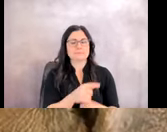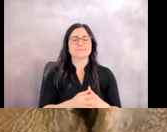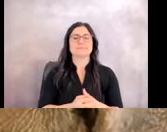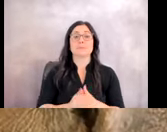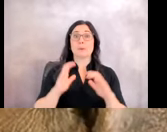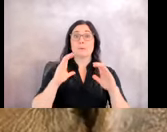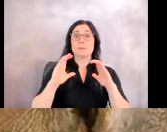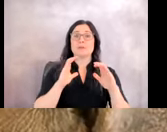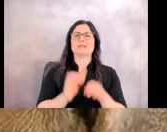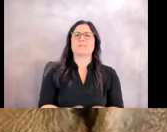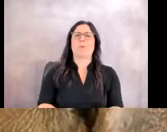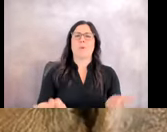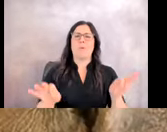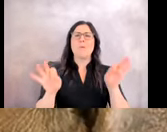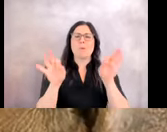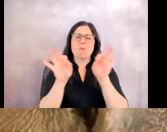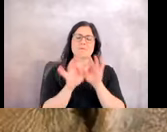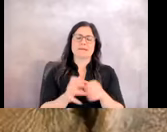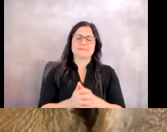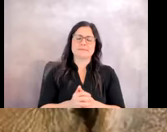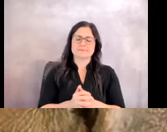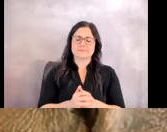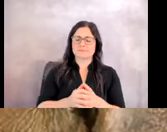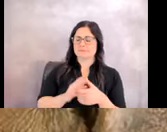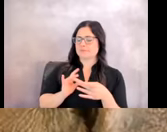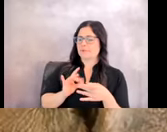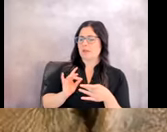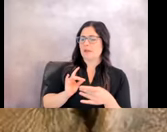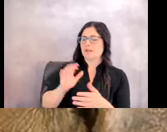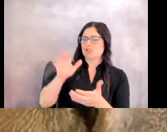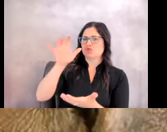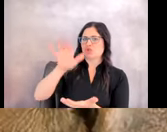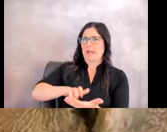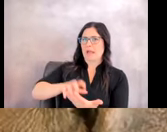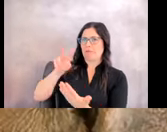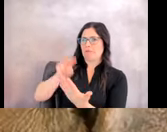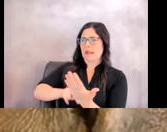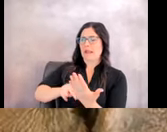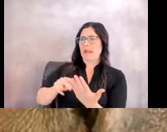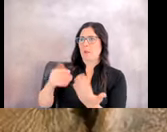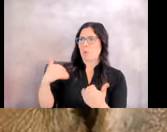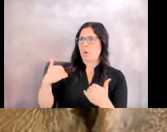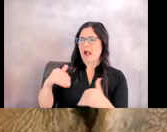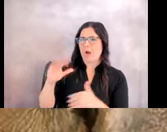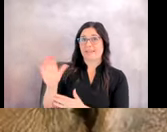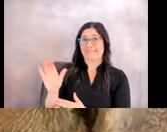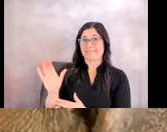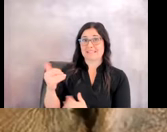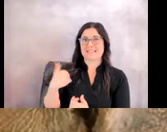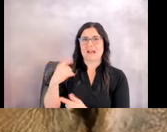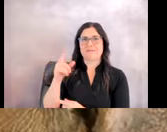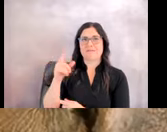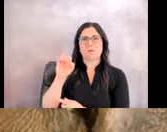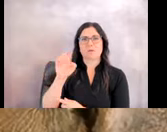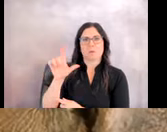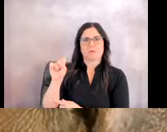Communication is so key. And I was reading, somebody in the chat said, there are so many great tools in Canvas now that makes